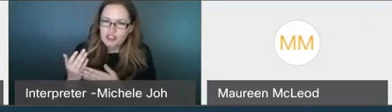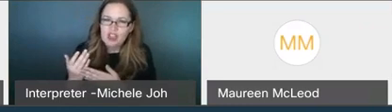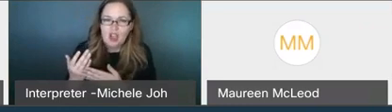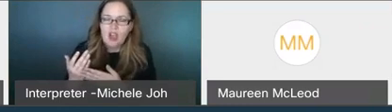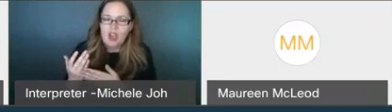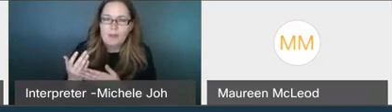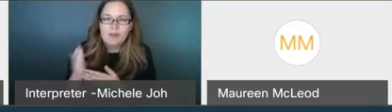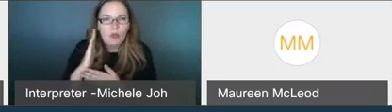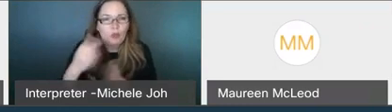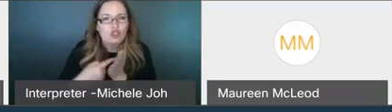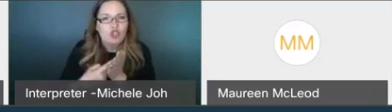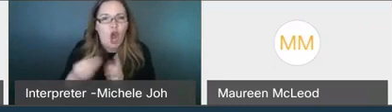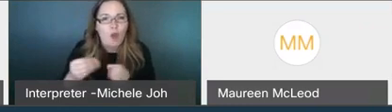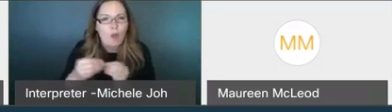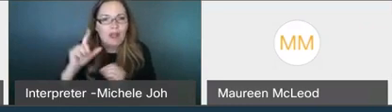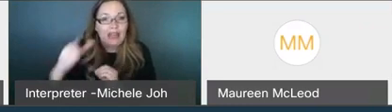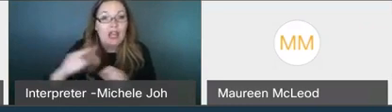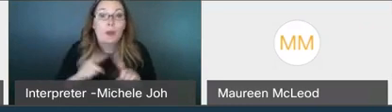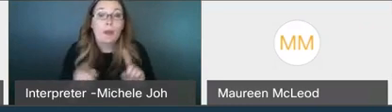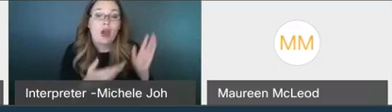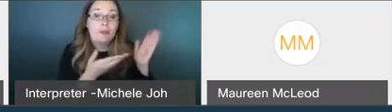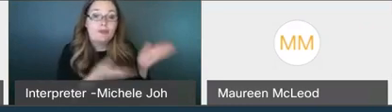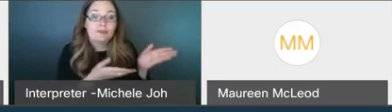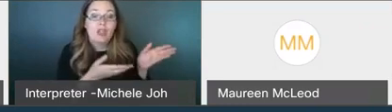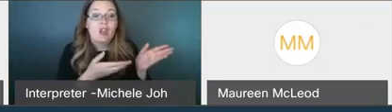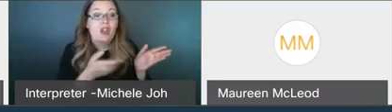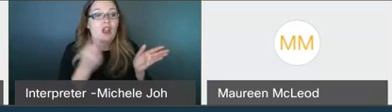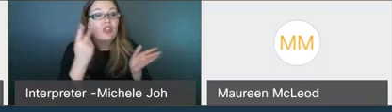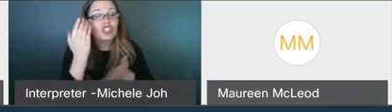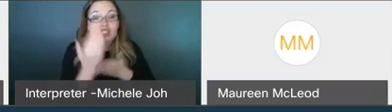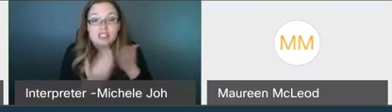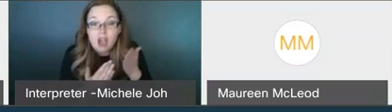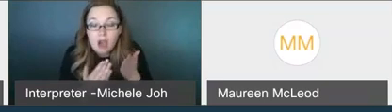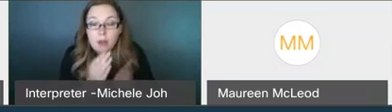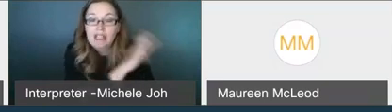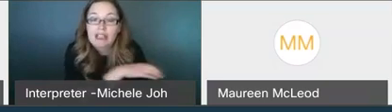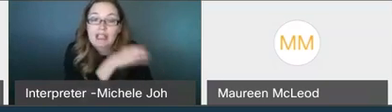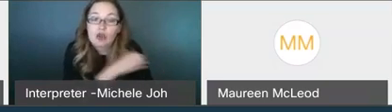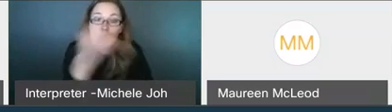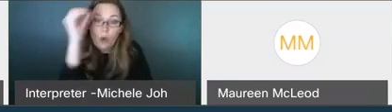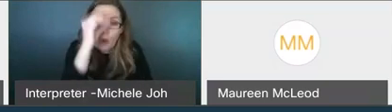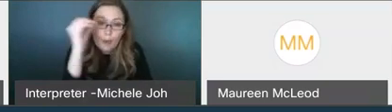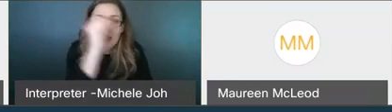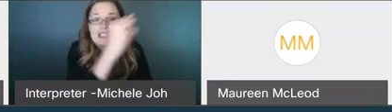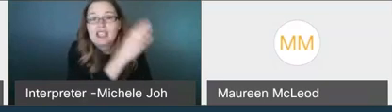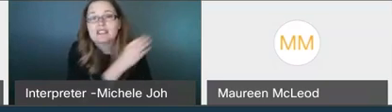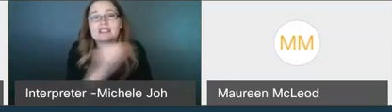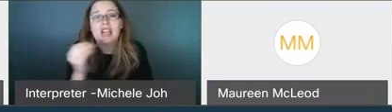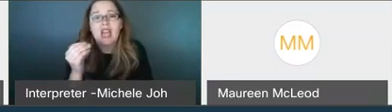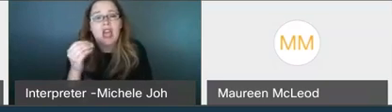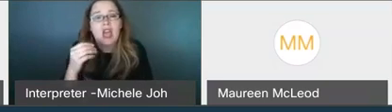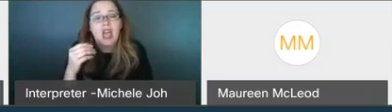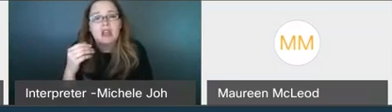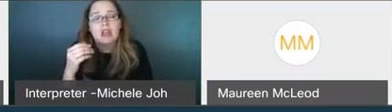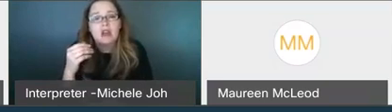but there are some clinical thoughts and then some administrative aspects of thinking about having MAT in a